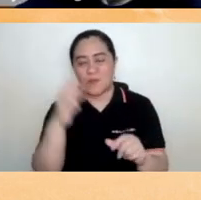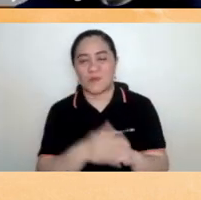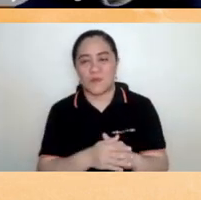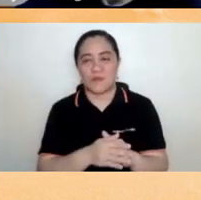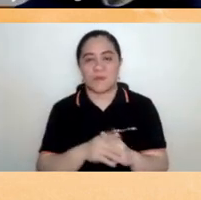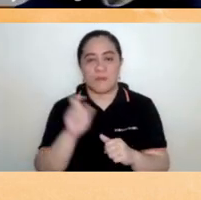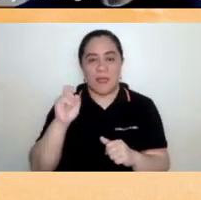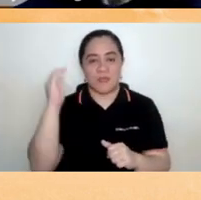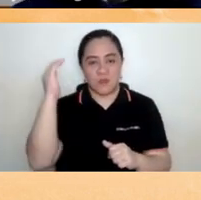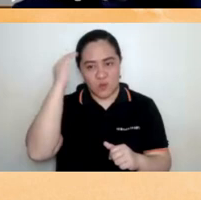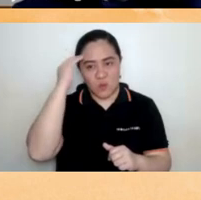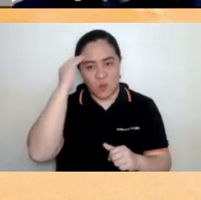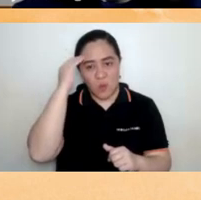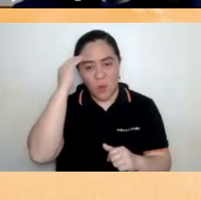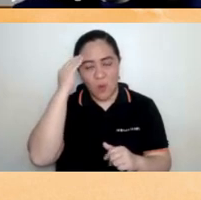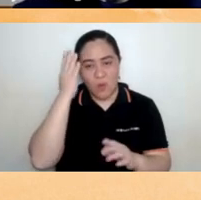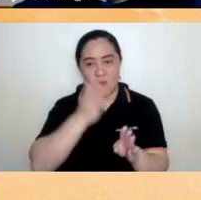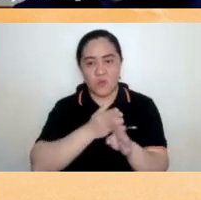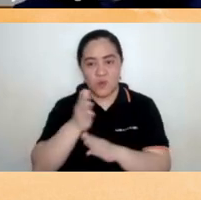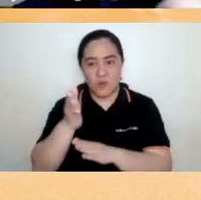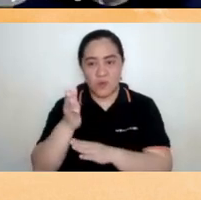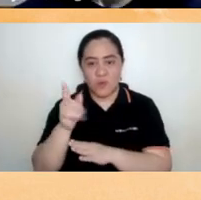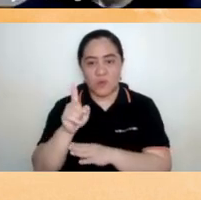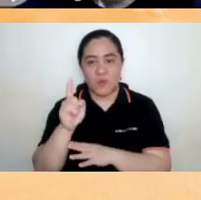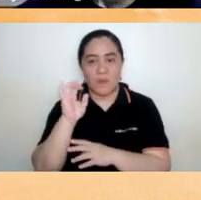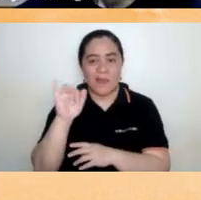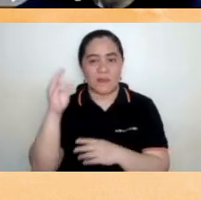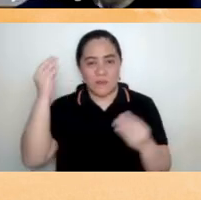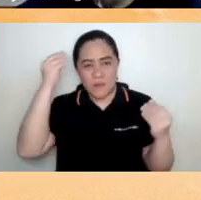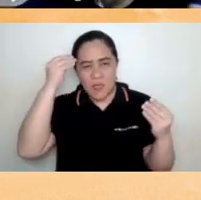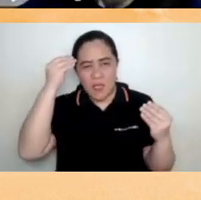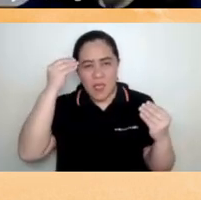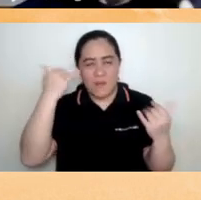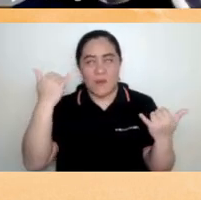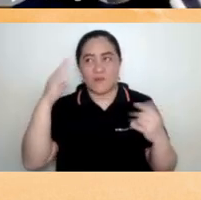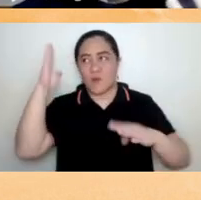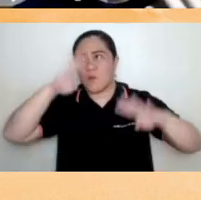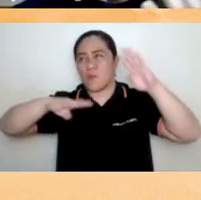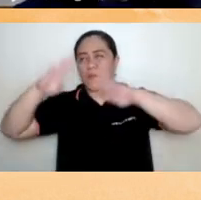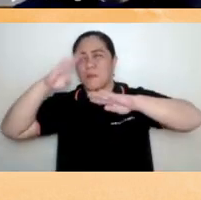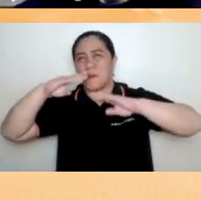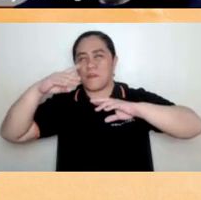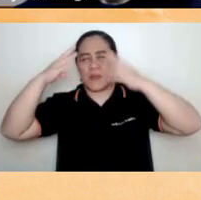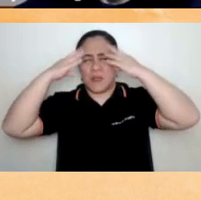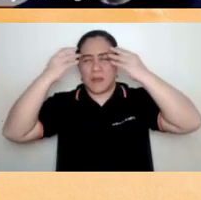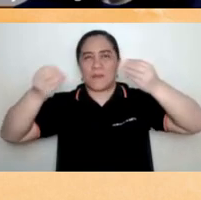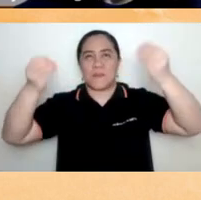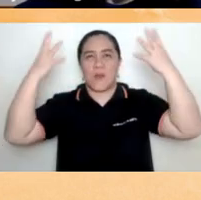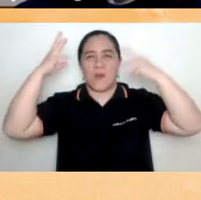that can help kids to pull their thoughts away from their worries and back to the present